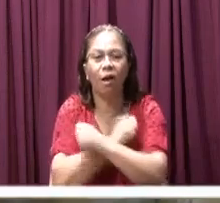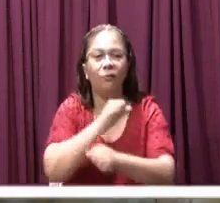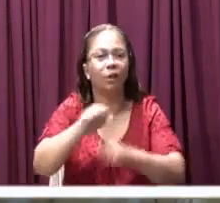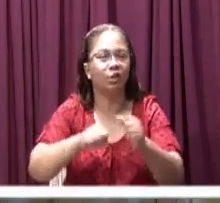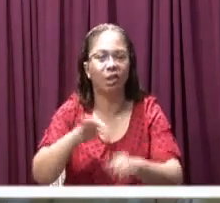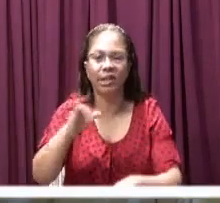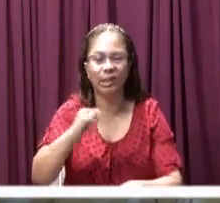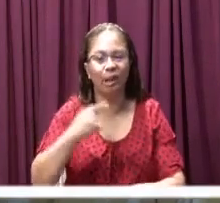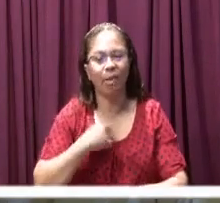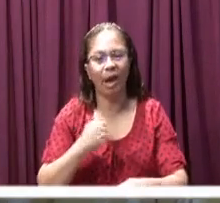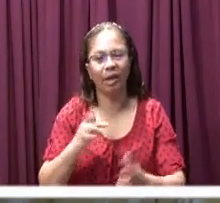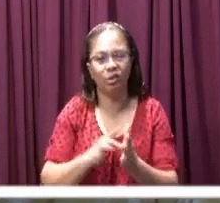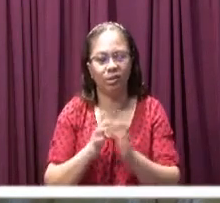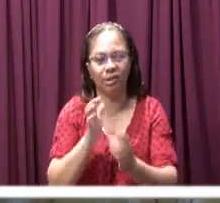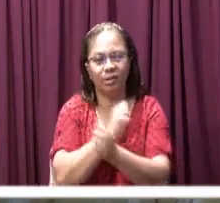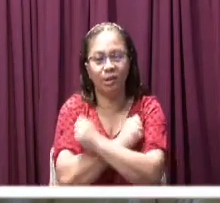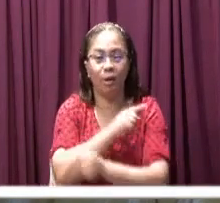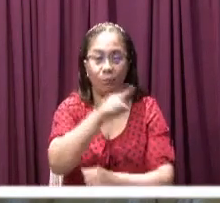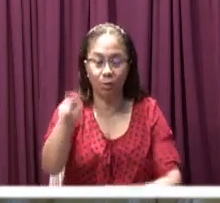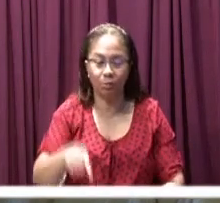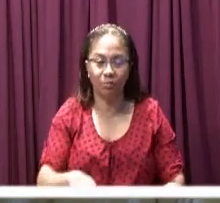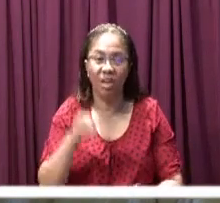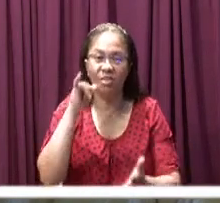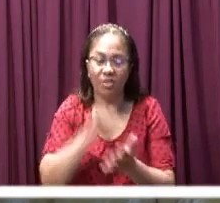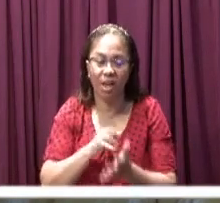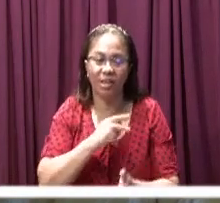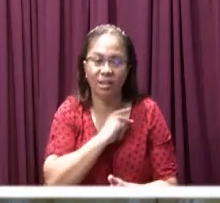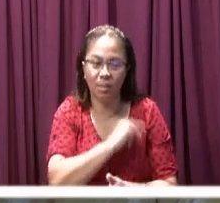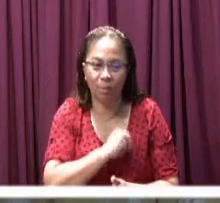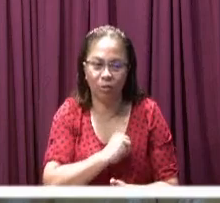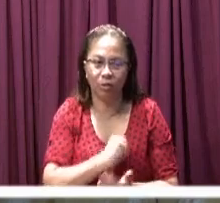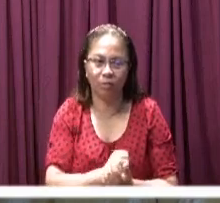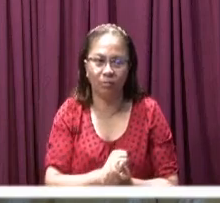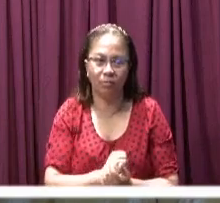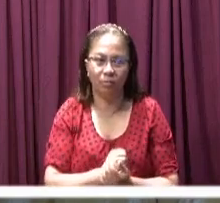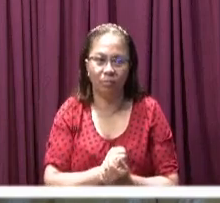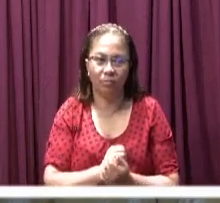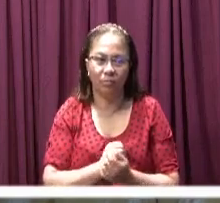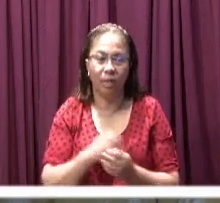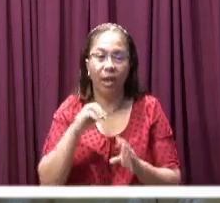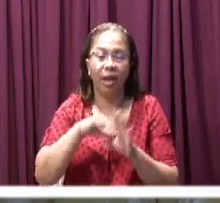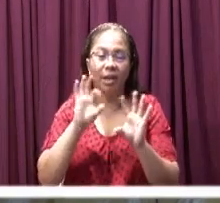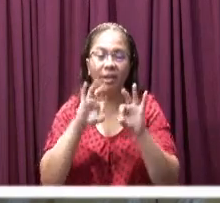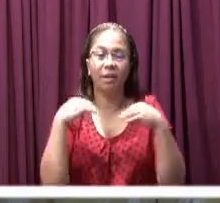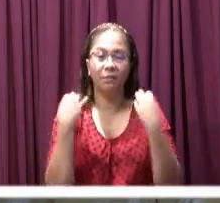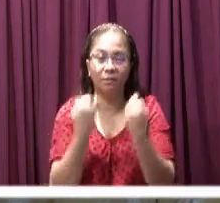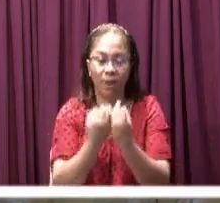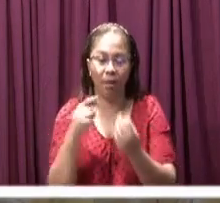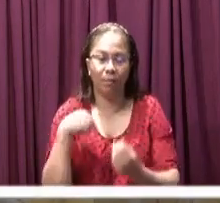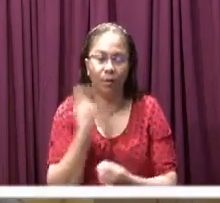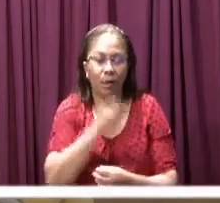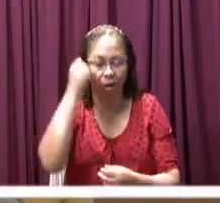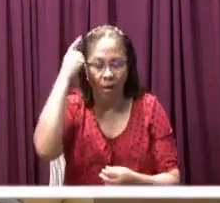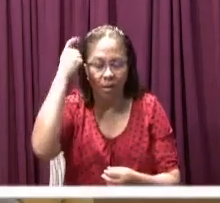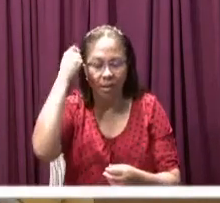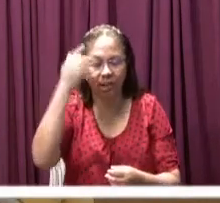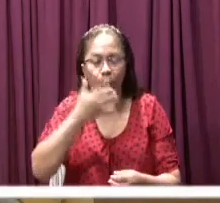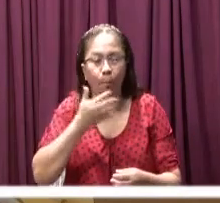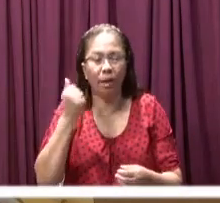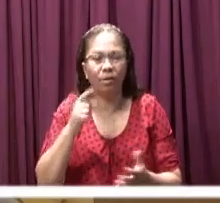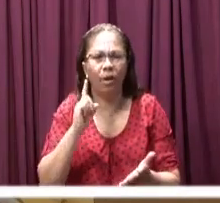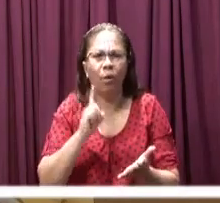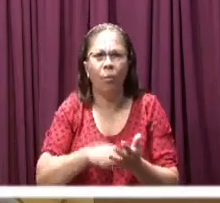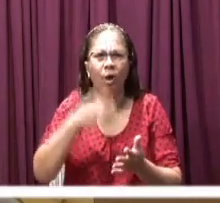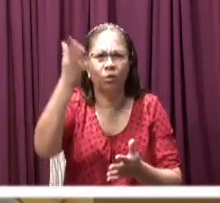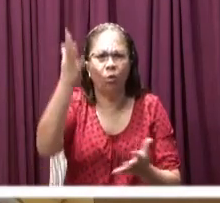the mission. That's the mission. And it is in the family that we start understanding and learning what God wants